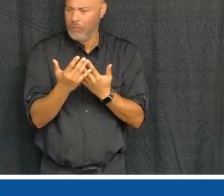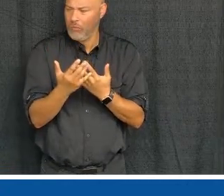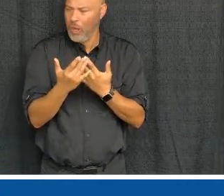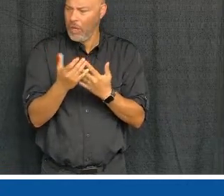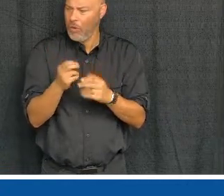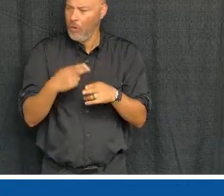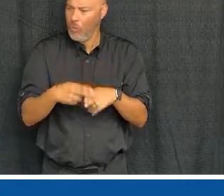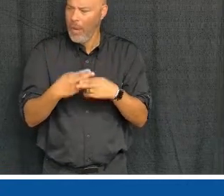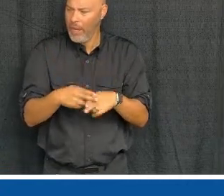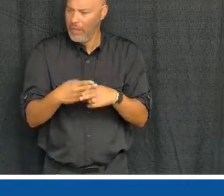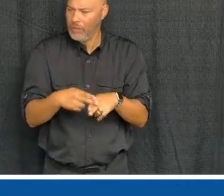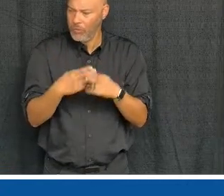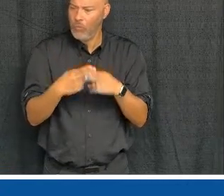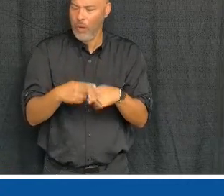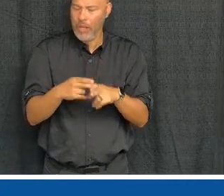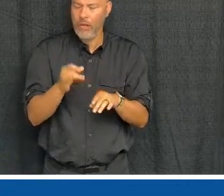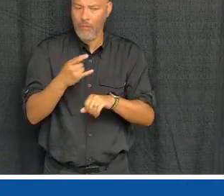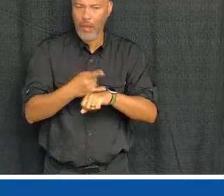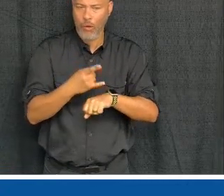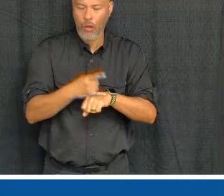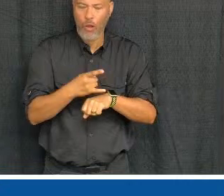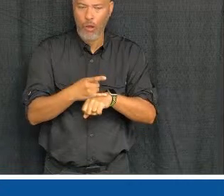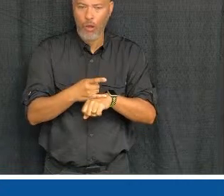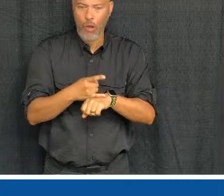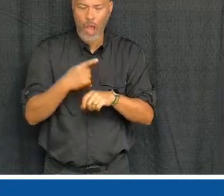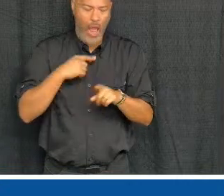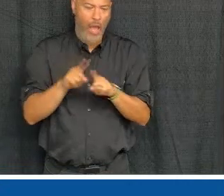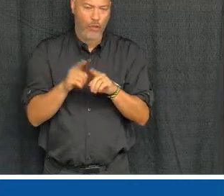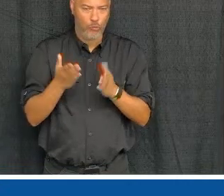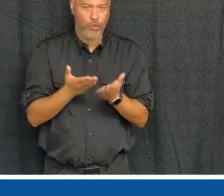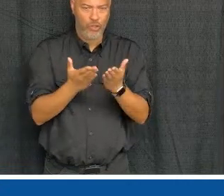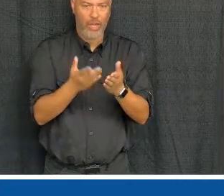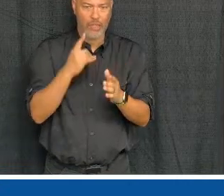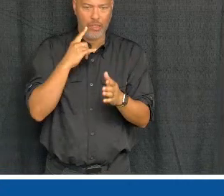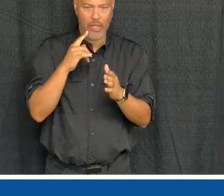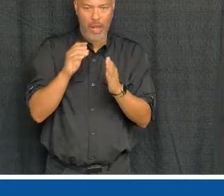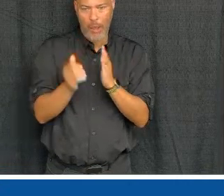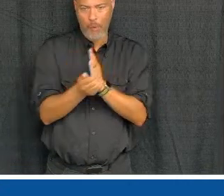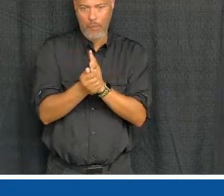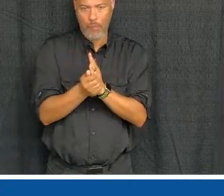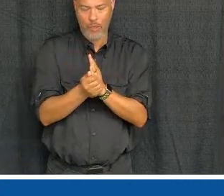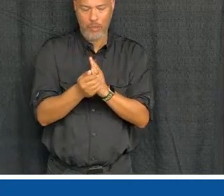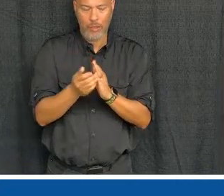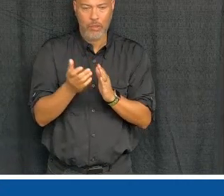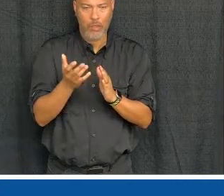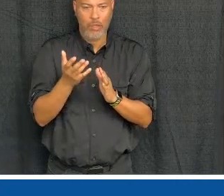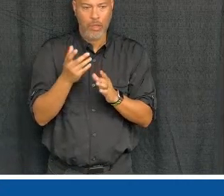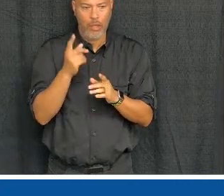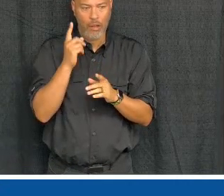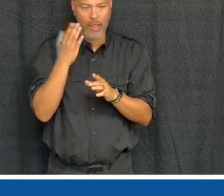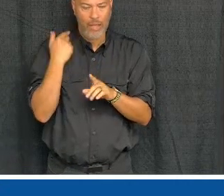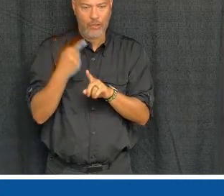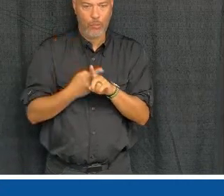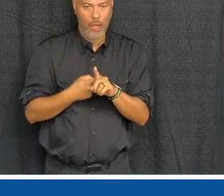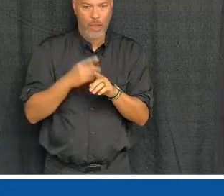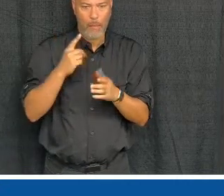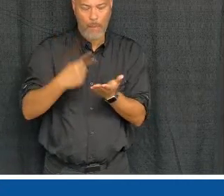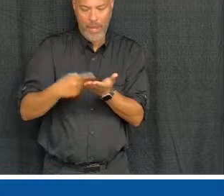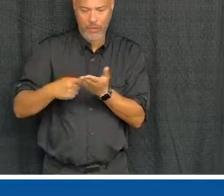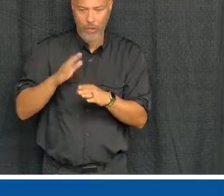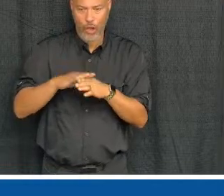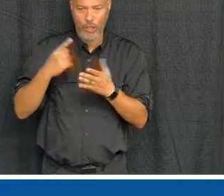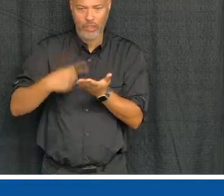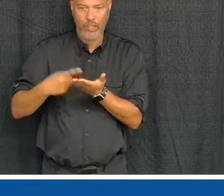that's what I plan to present as an amendment to my amendment that passed last month, based on discussion from